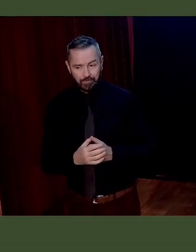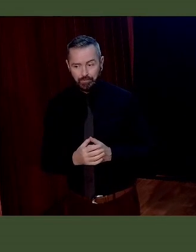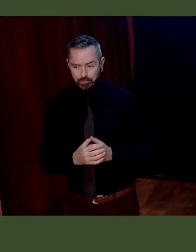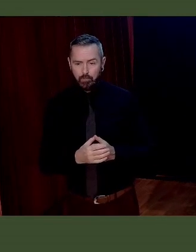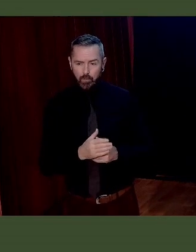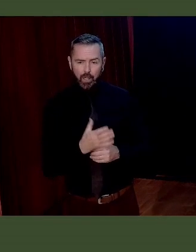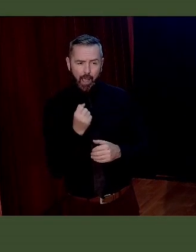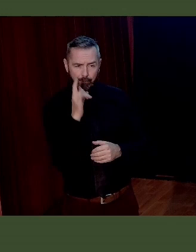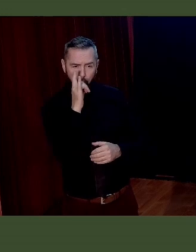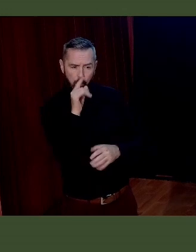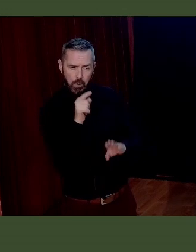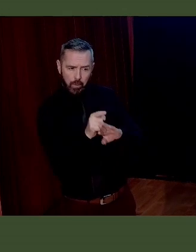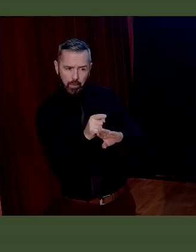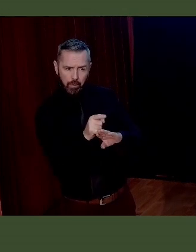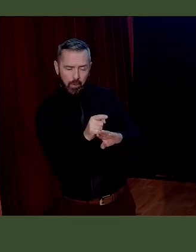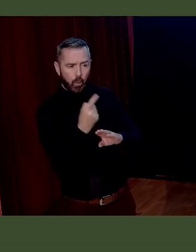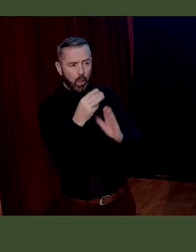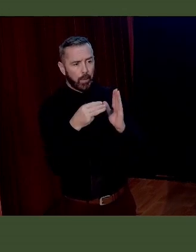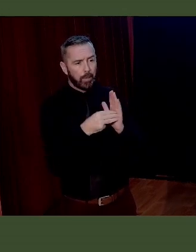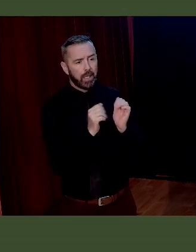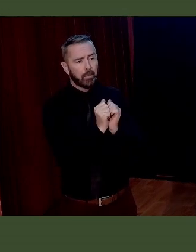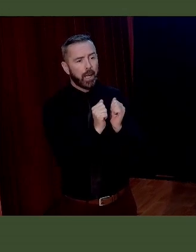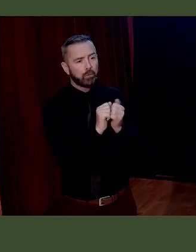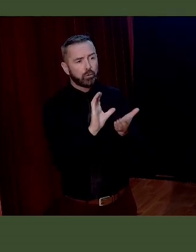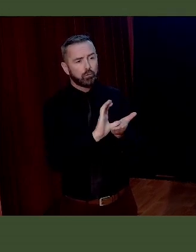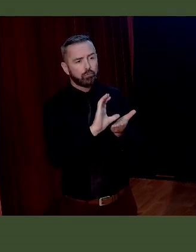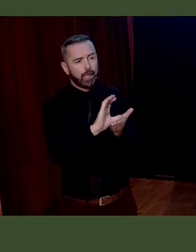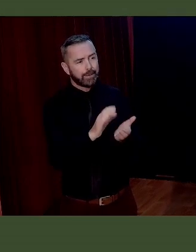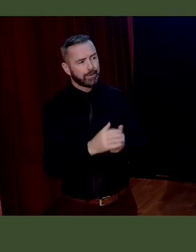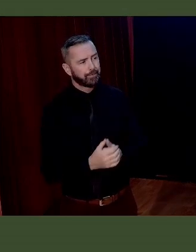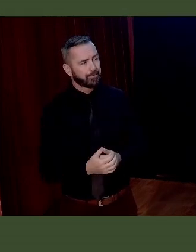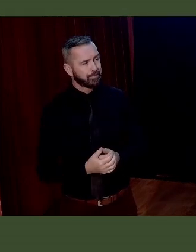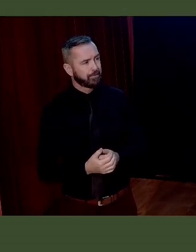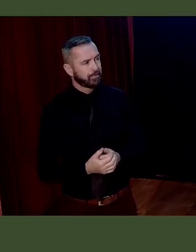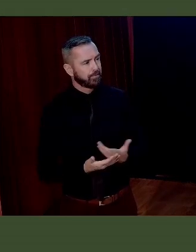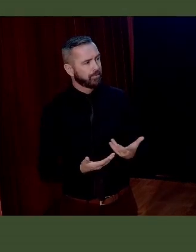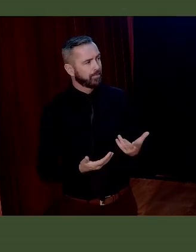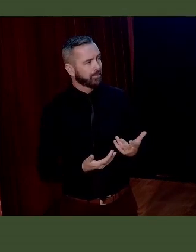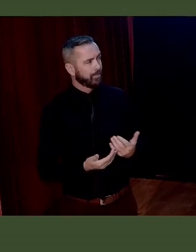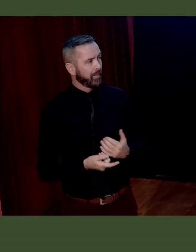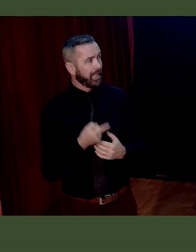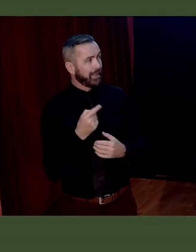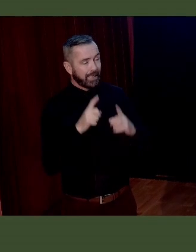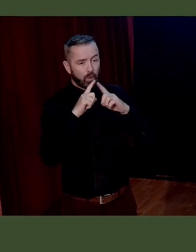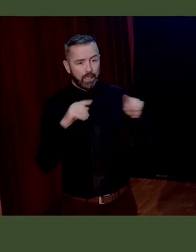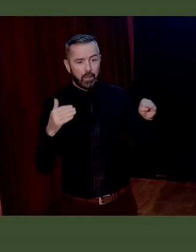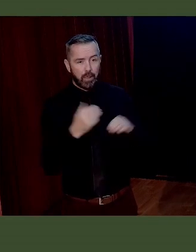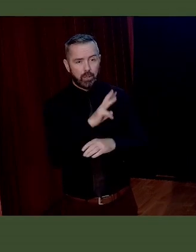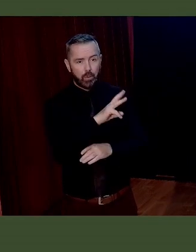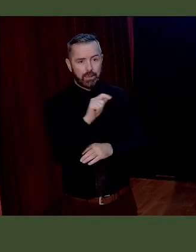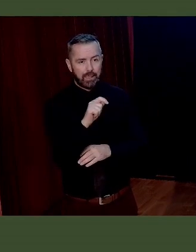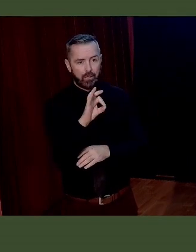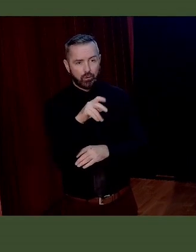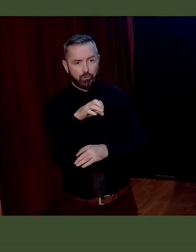hope. The £1 million grant. Now, this was announced by W.T.